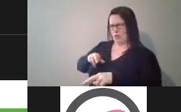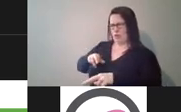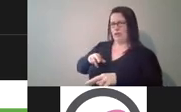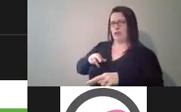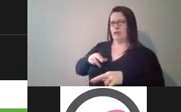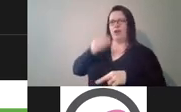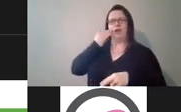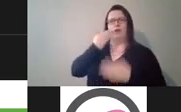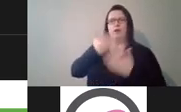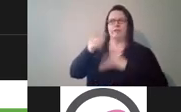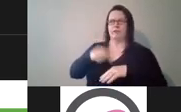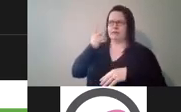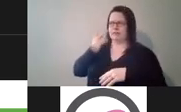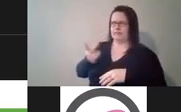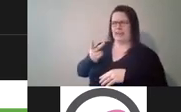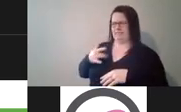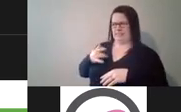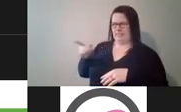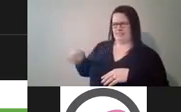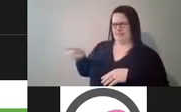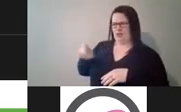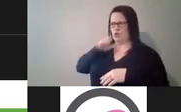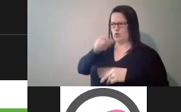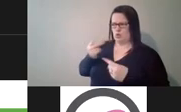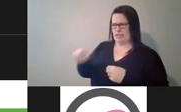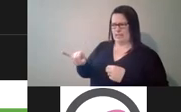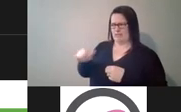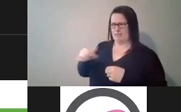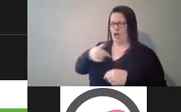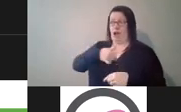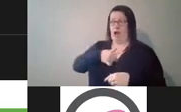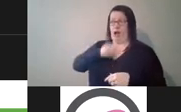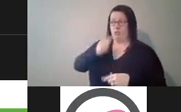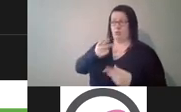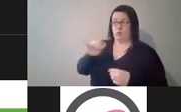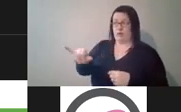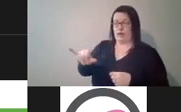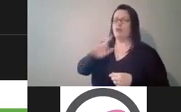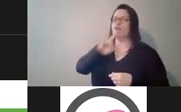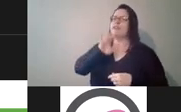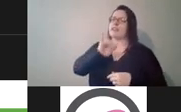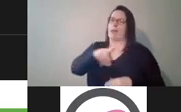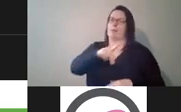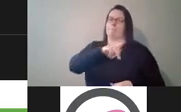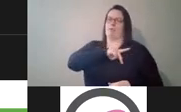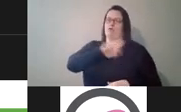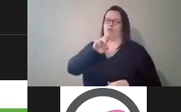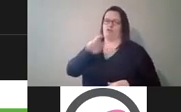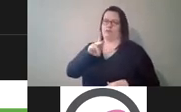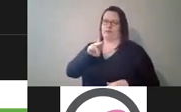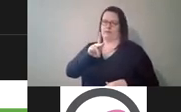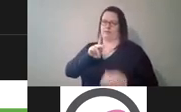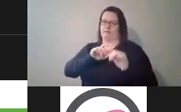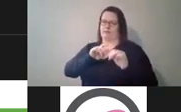do that, or they shouldn't do that. But that's really our own personal risk threshold